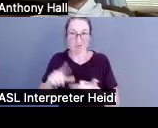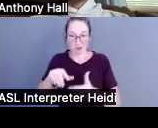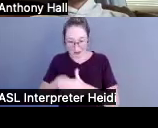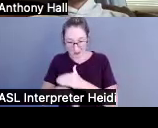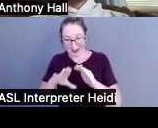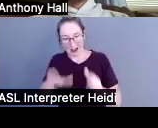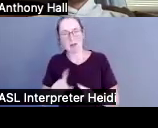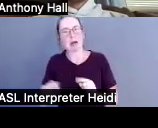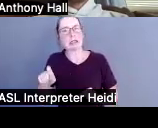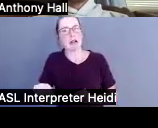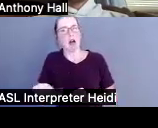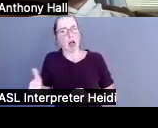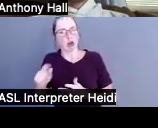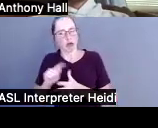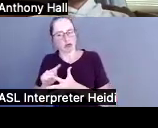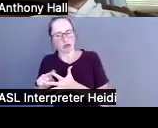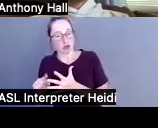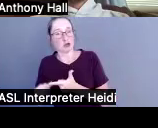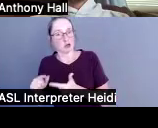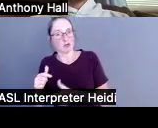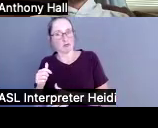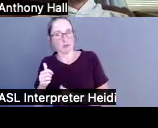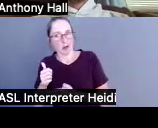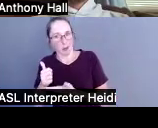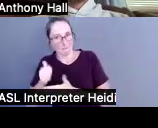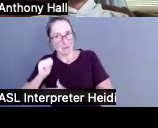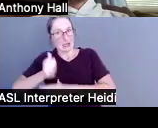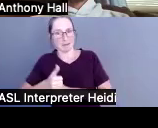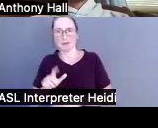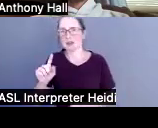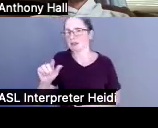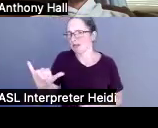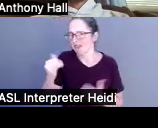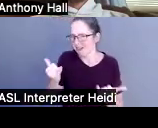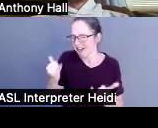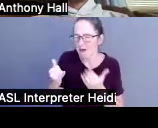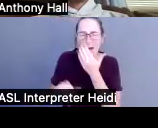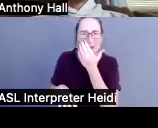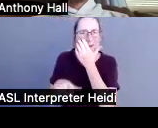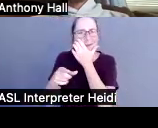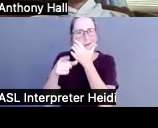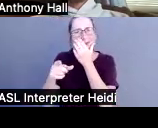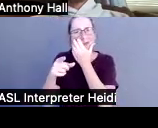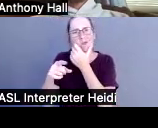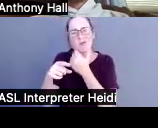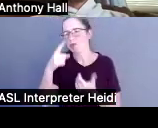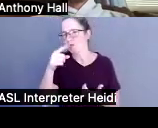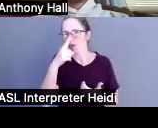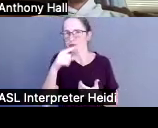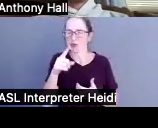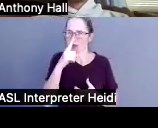need other amenities to get them set up. And so, TL, with that, can you just give a